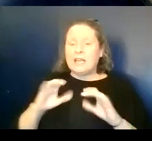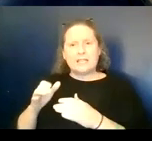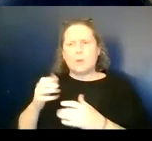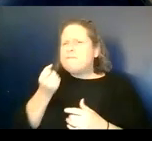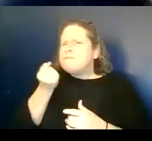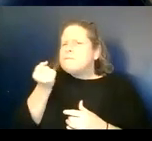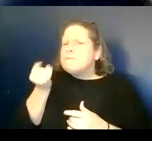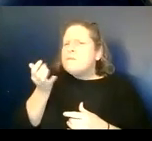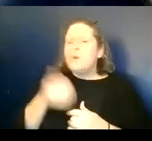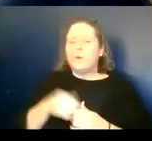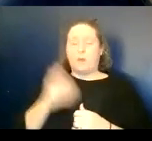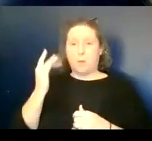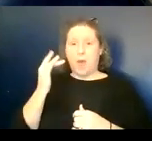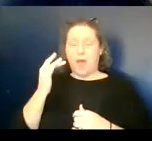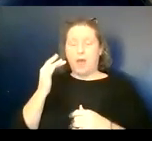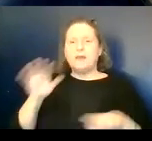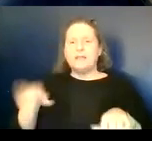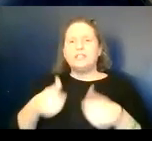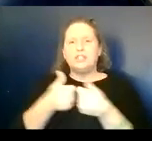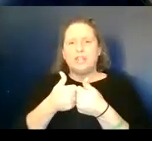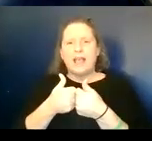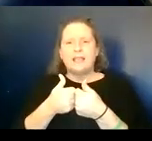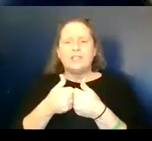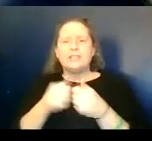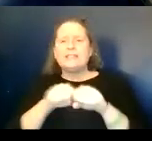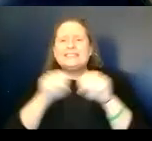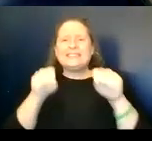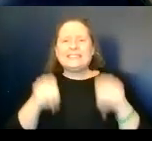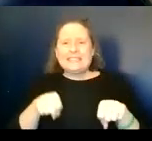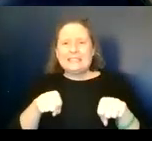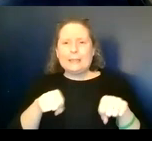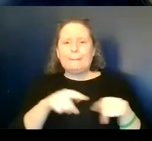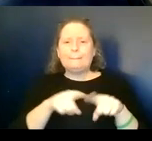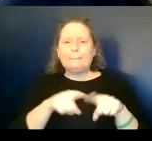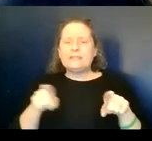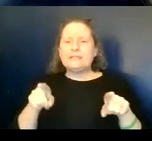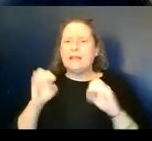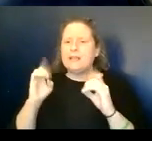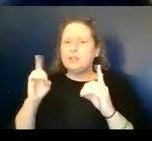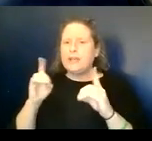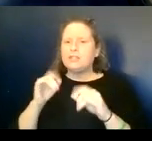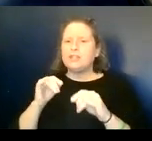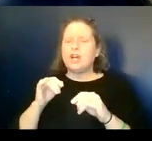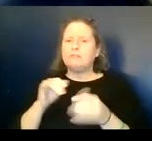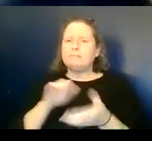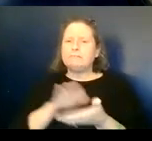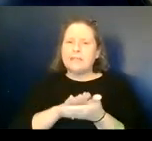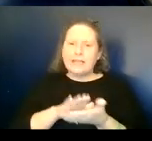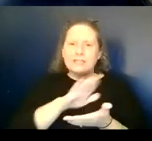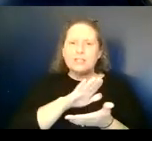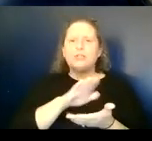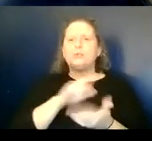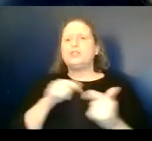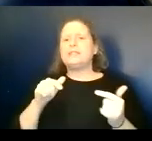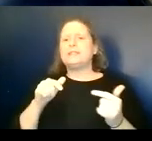speaks to the challenges of systems and educational institutions, right? And so lack